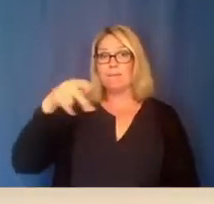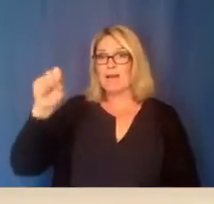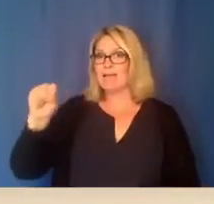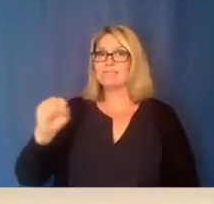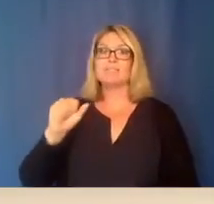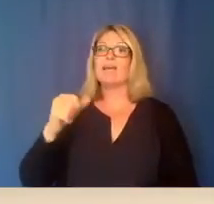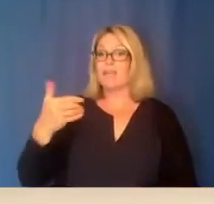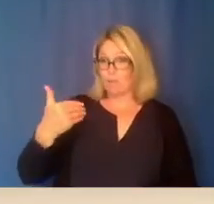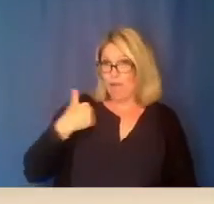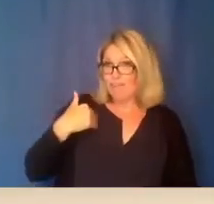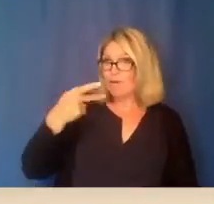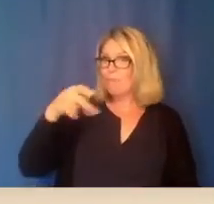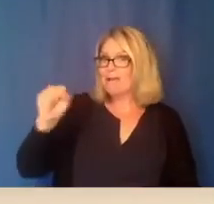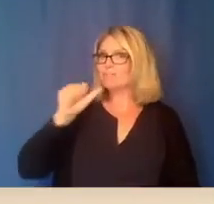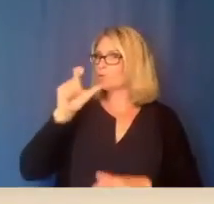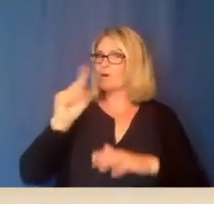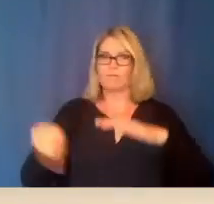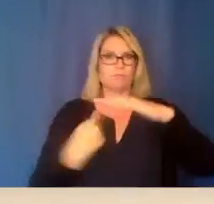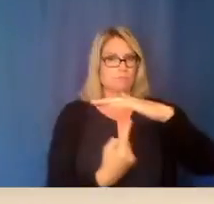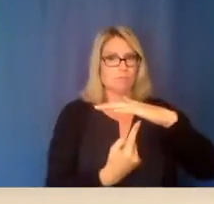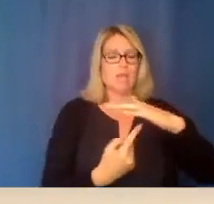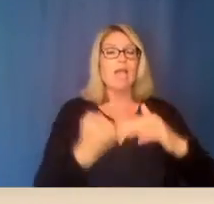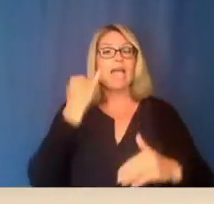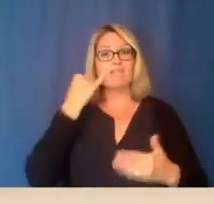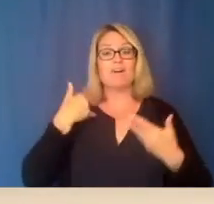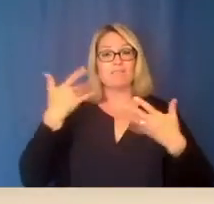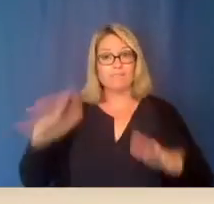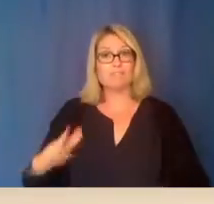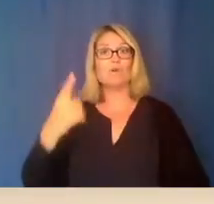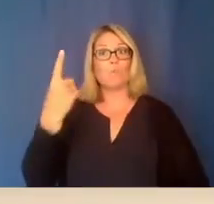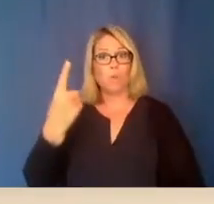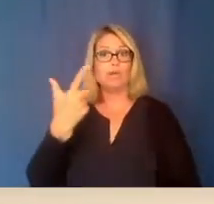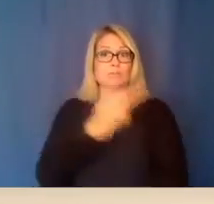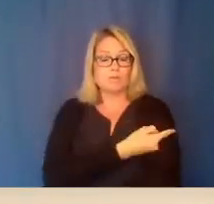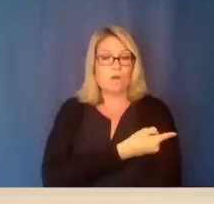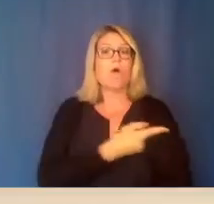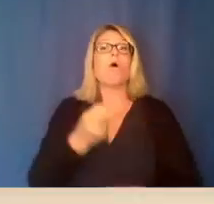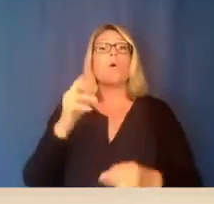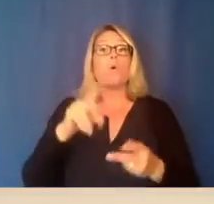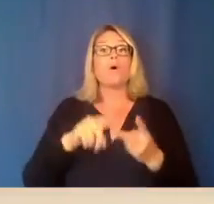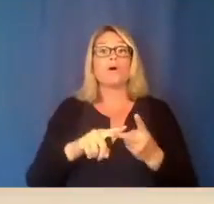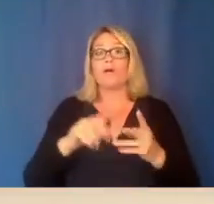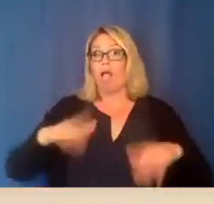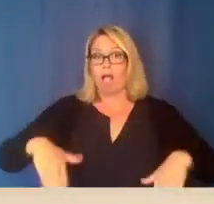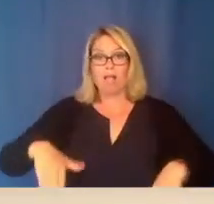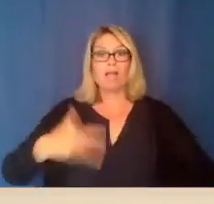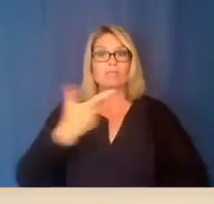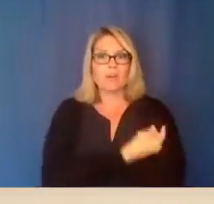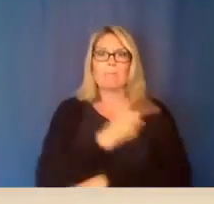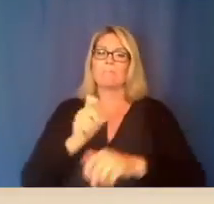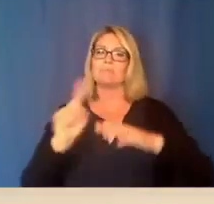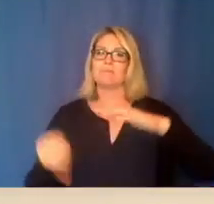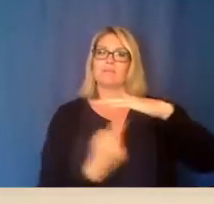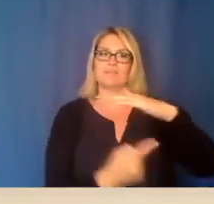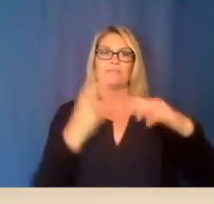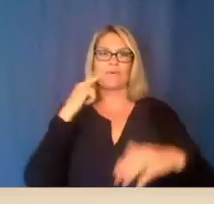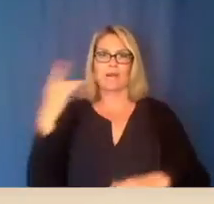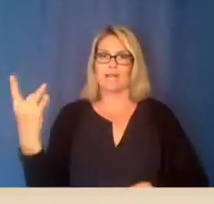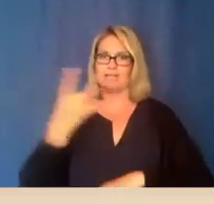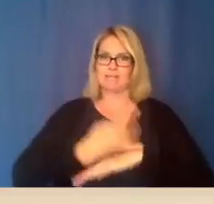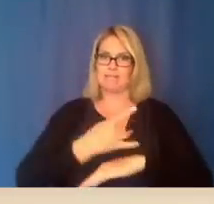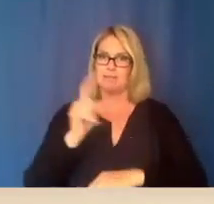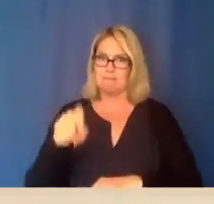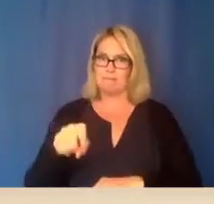self-isolate. Those who are partially vaccinated or not vaccinated will be required to isolate for 8 days. Also on